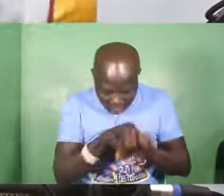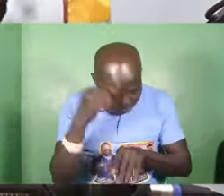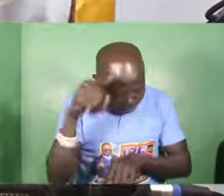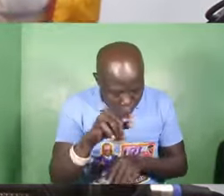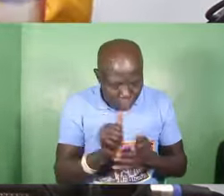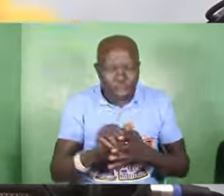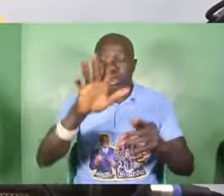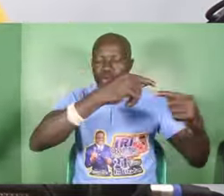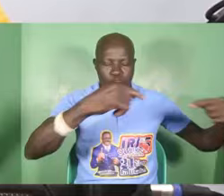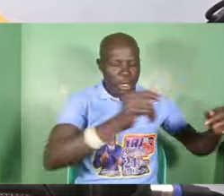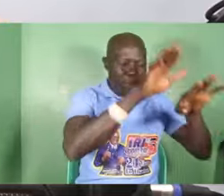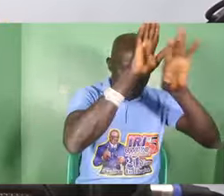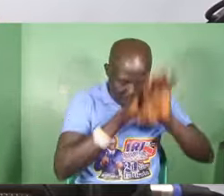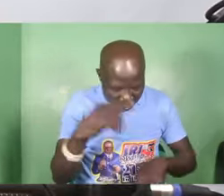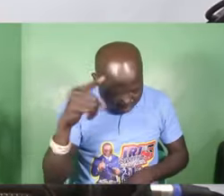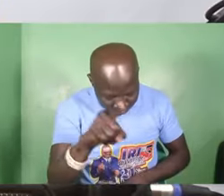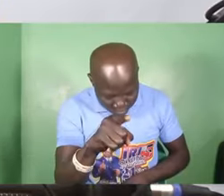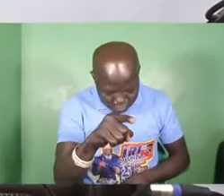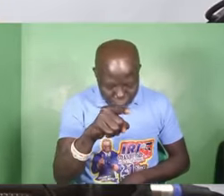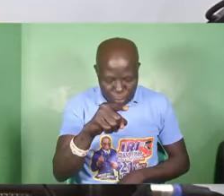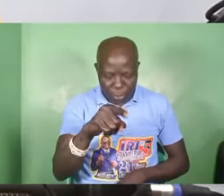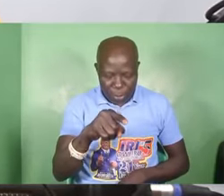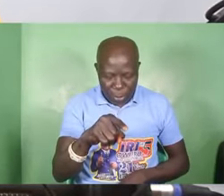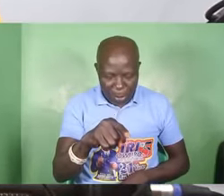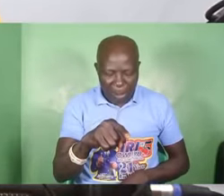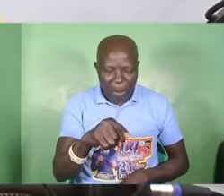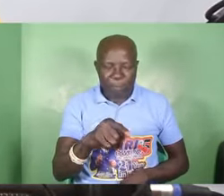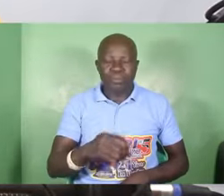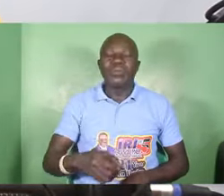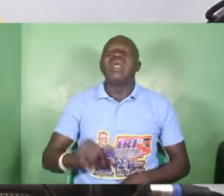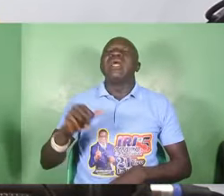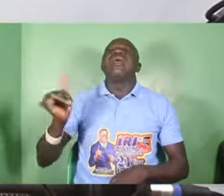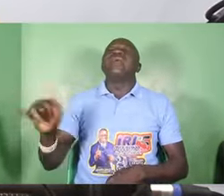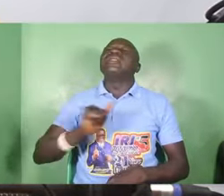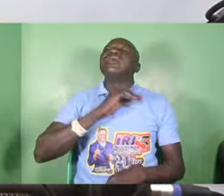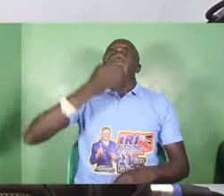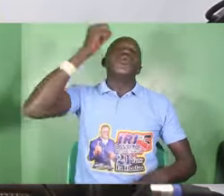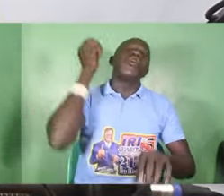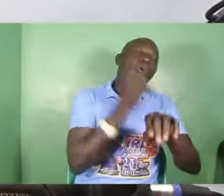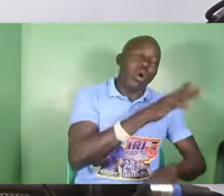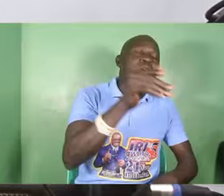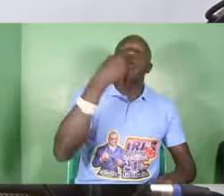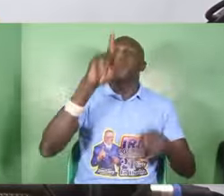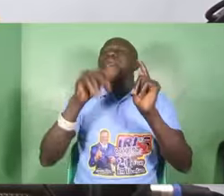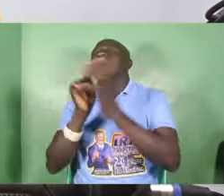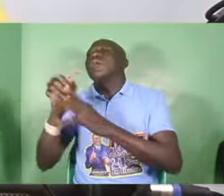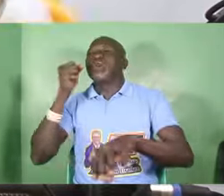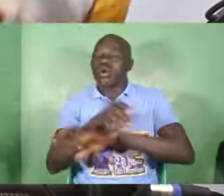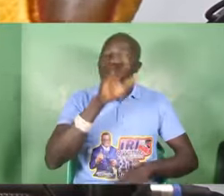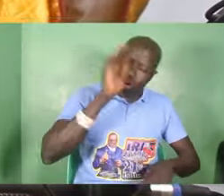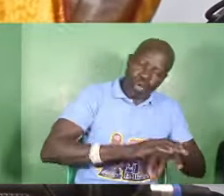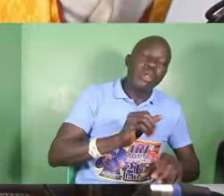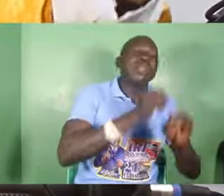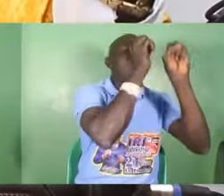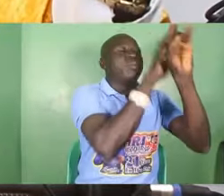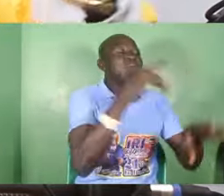down ki o ta re ko tei ba fun amen you bow down before me if you put your when it o fi obu amen everyone that come to me